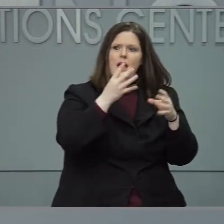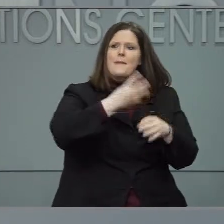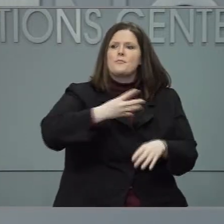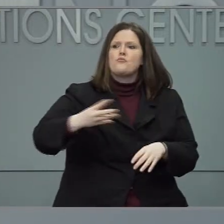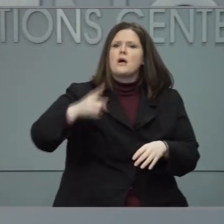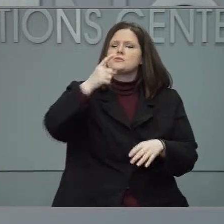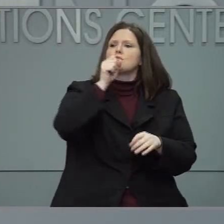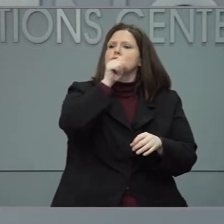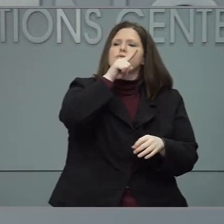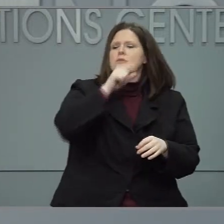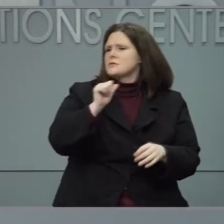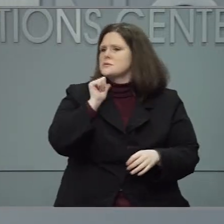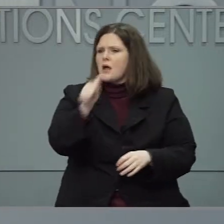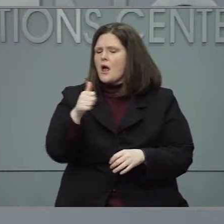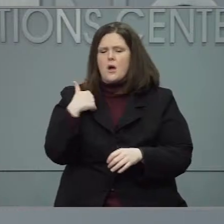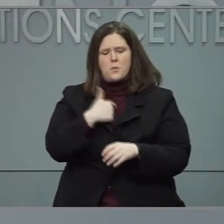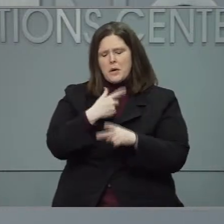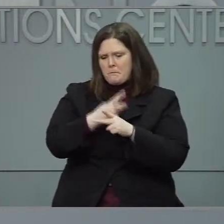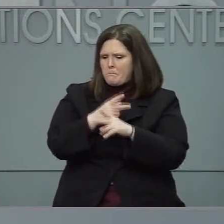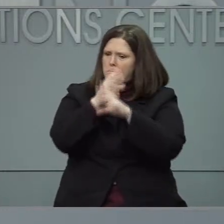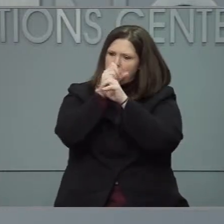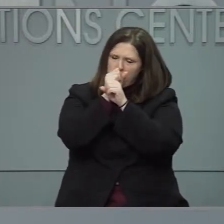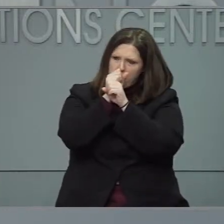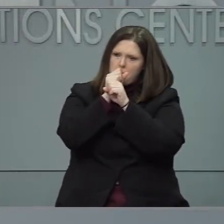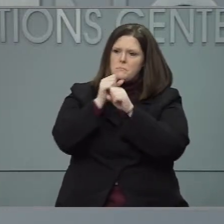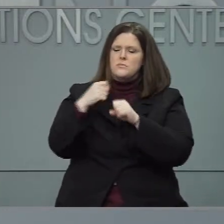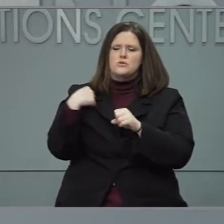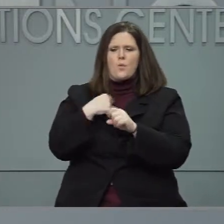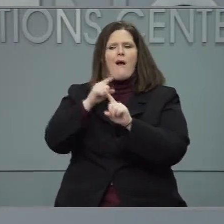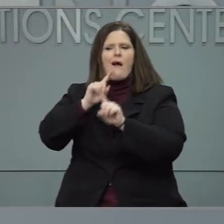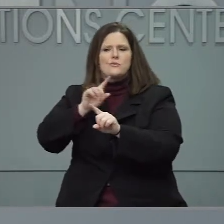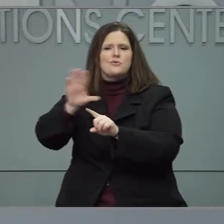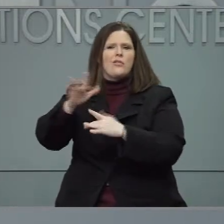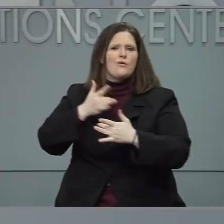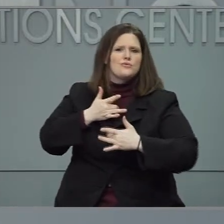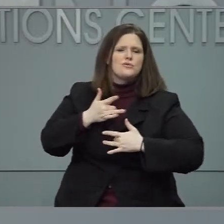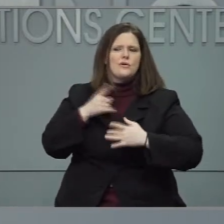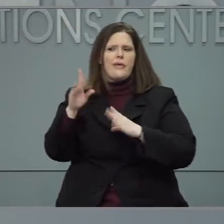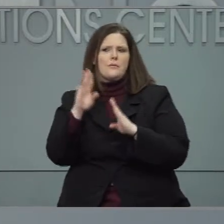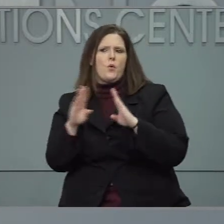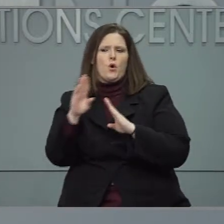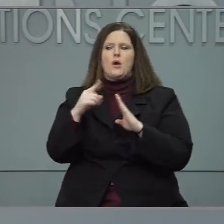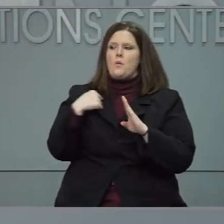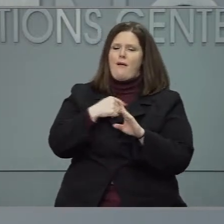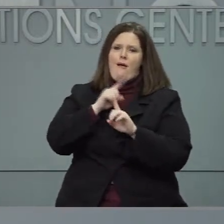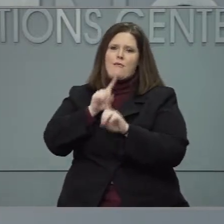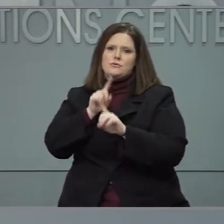of things we want to make sure we're answering folks' questions as we go through. Thank you.